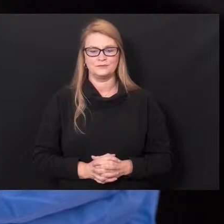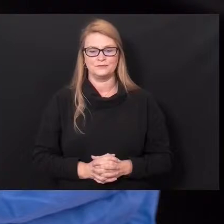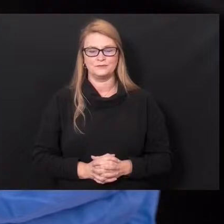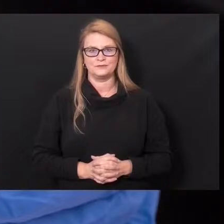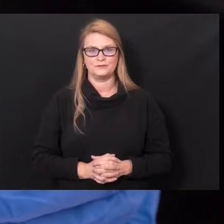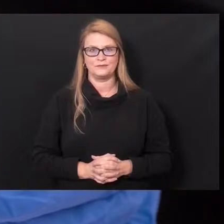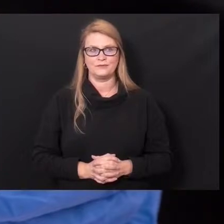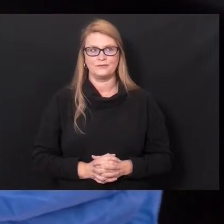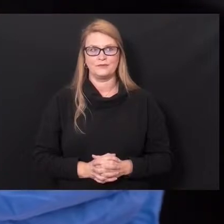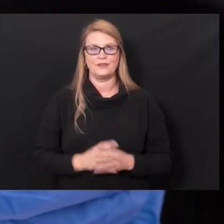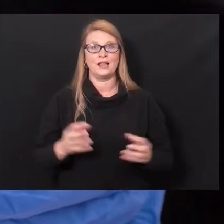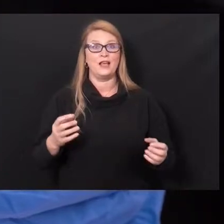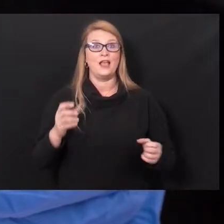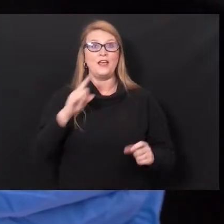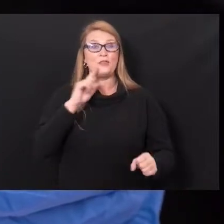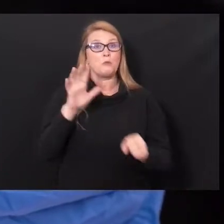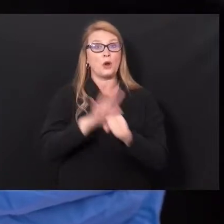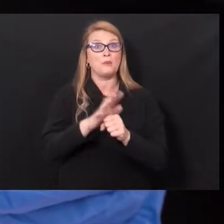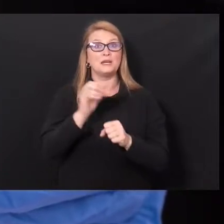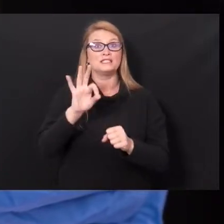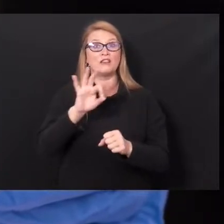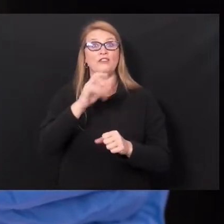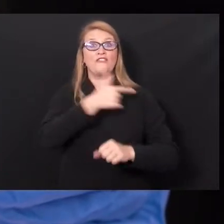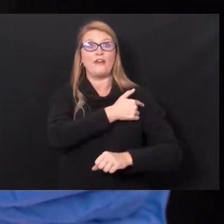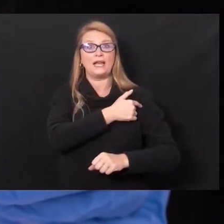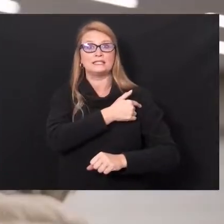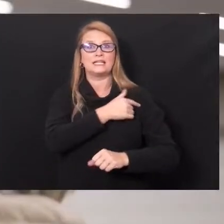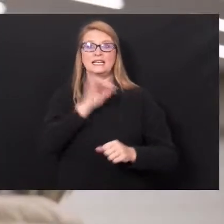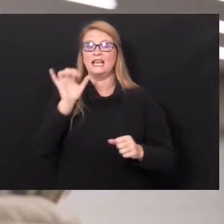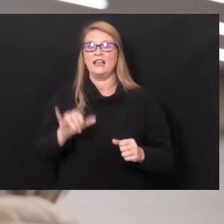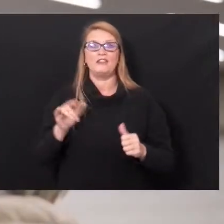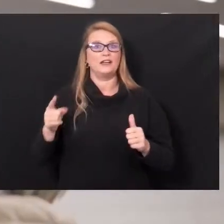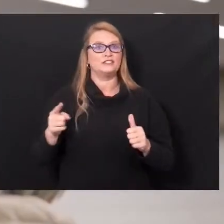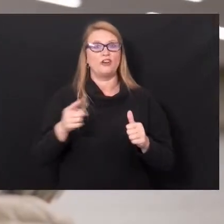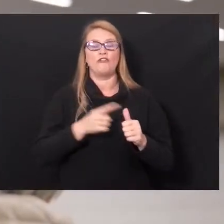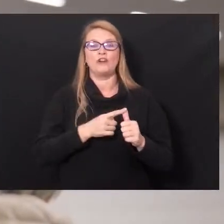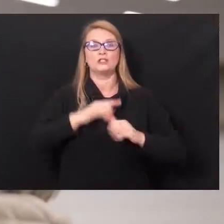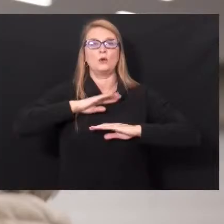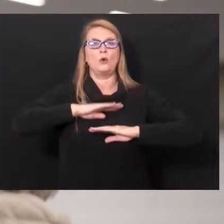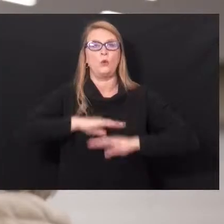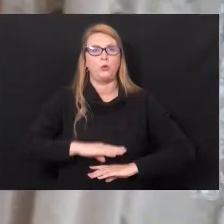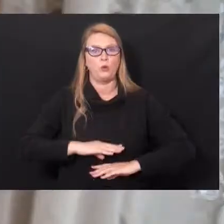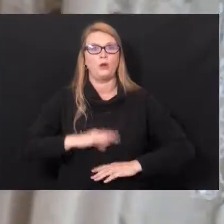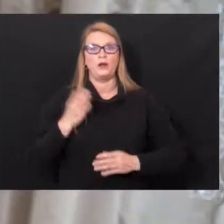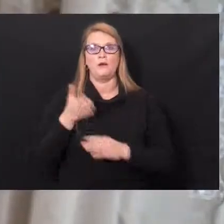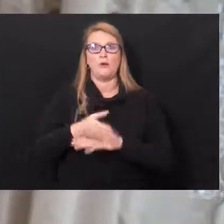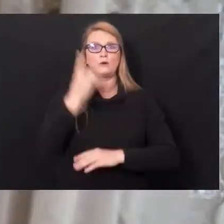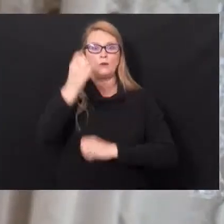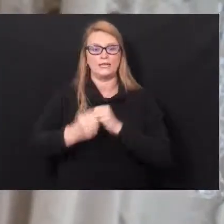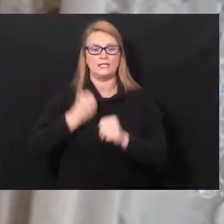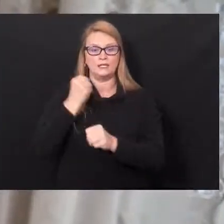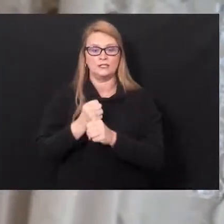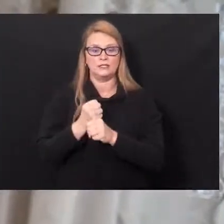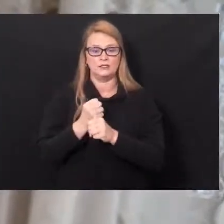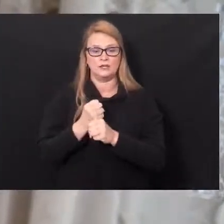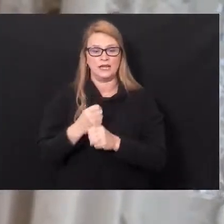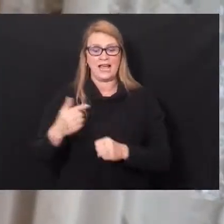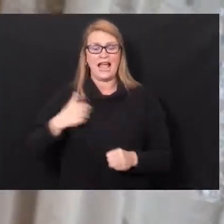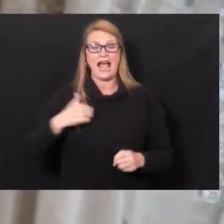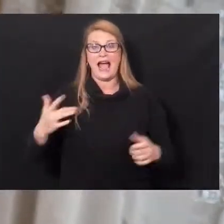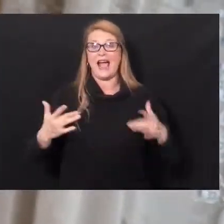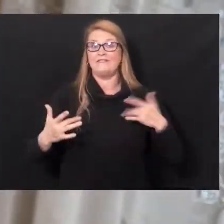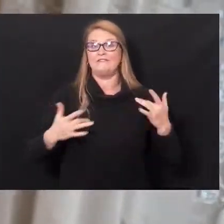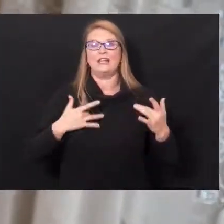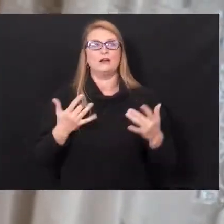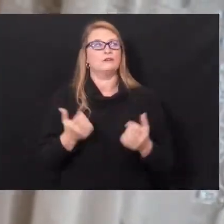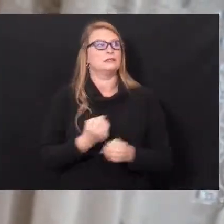For many, the promise of a COVID-19 vaccine is the first sense of hope they've had in nearly a year. I feel much safer now since